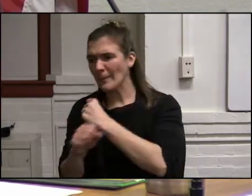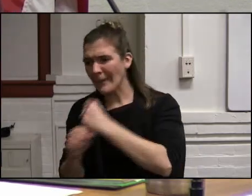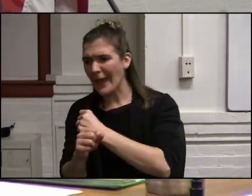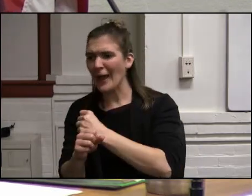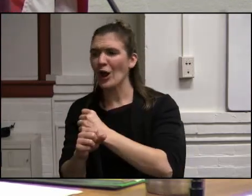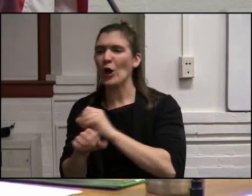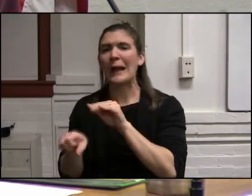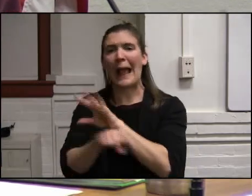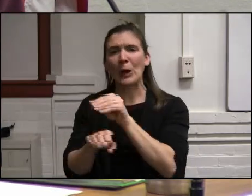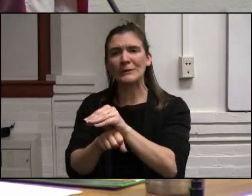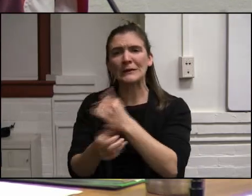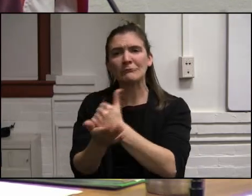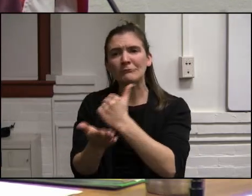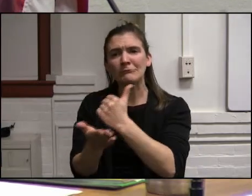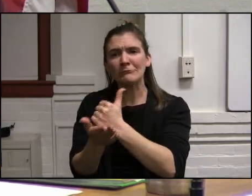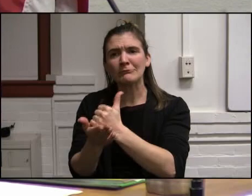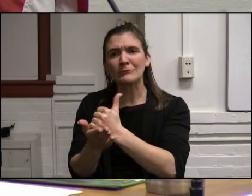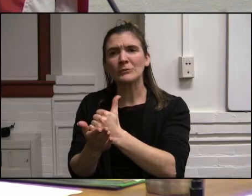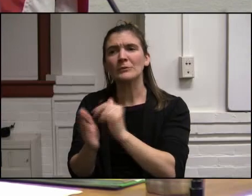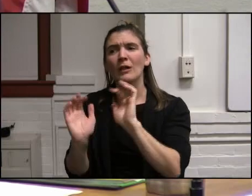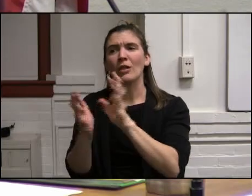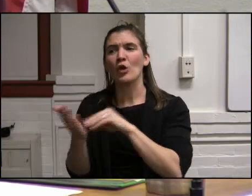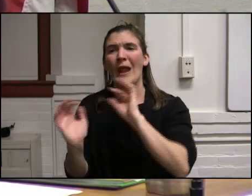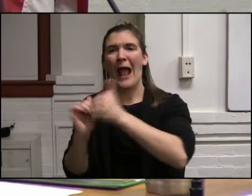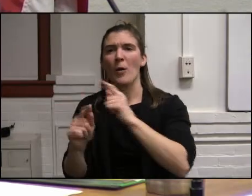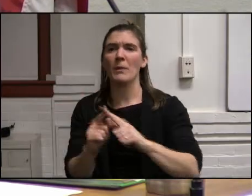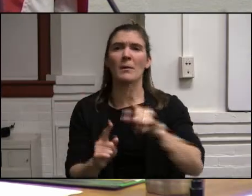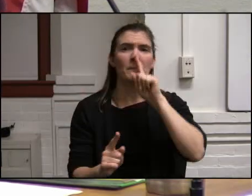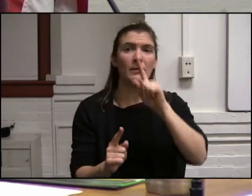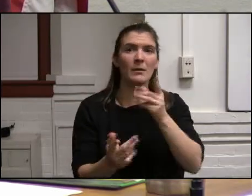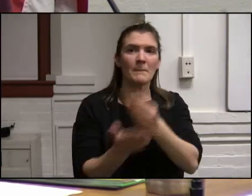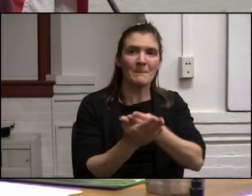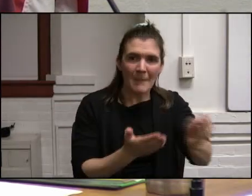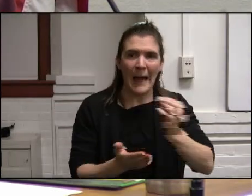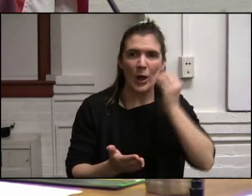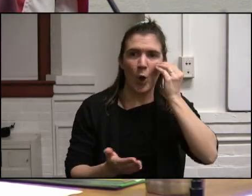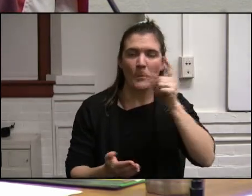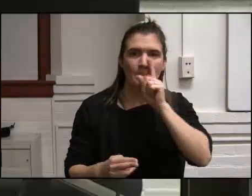counseling services. I'm wondering why the home ownership assistance wasn't.